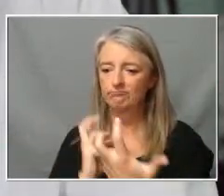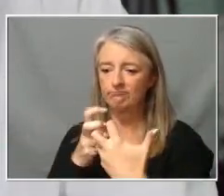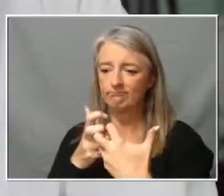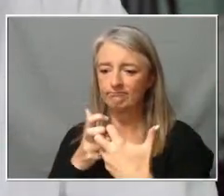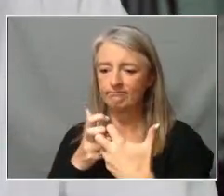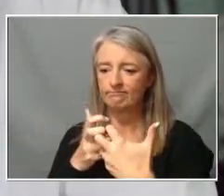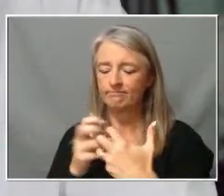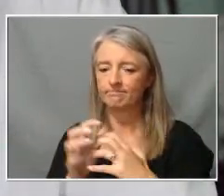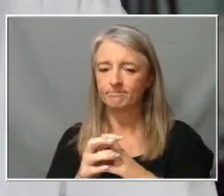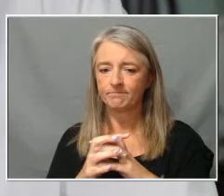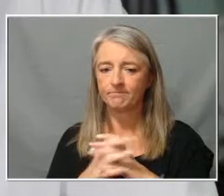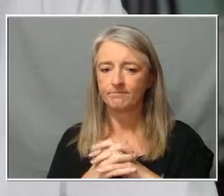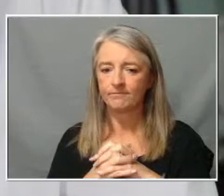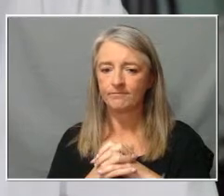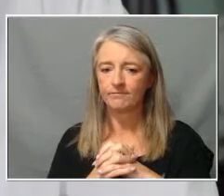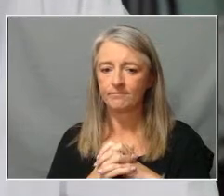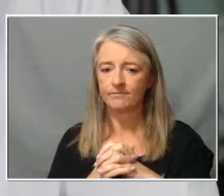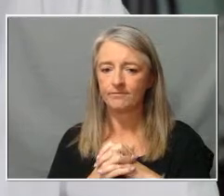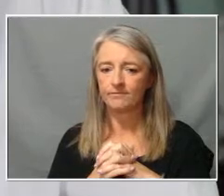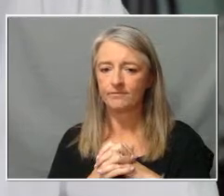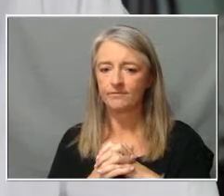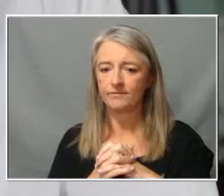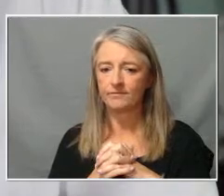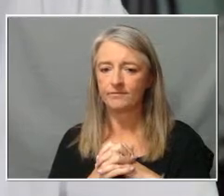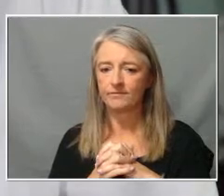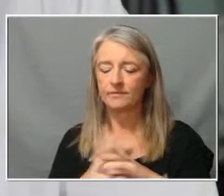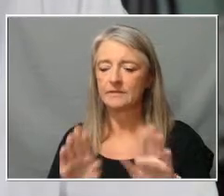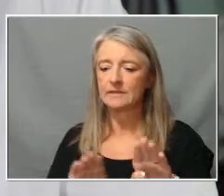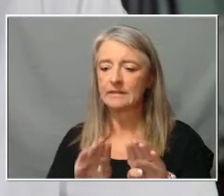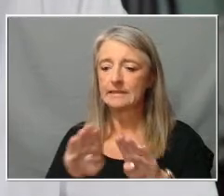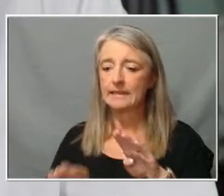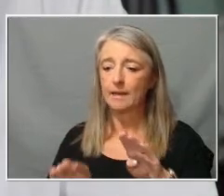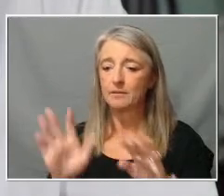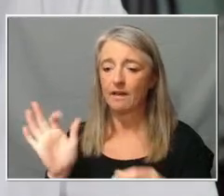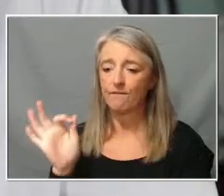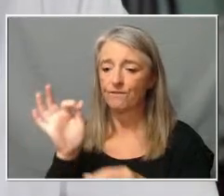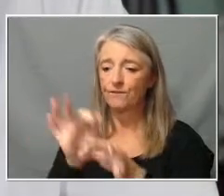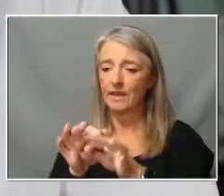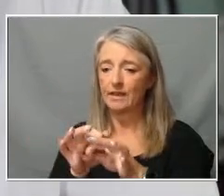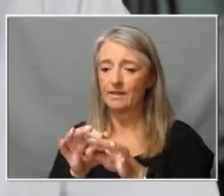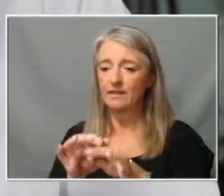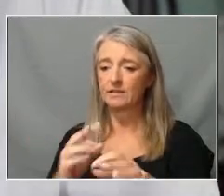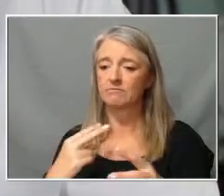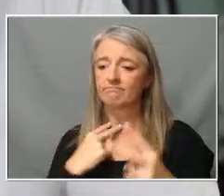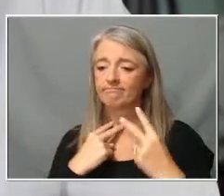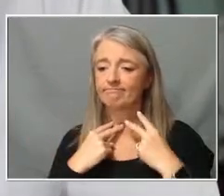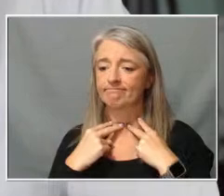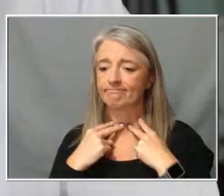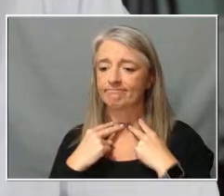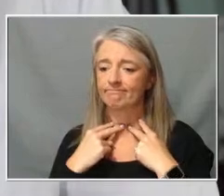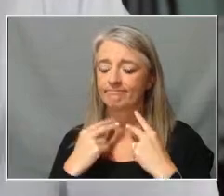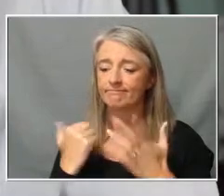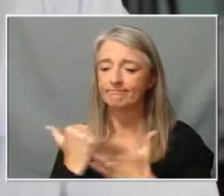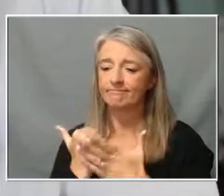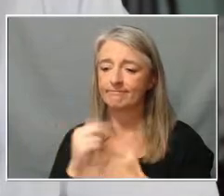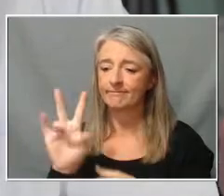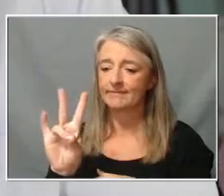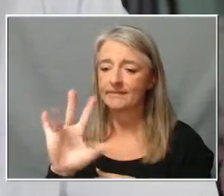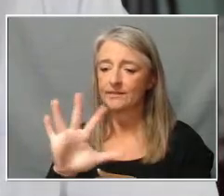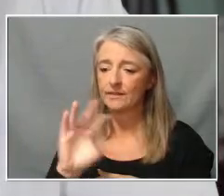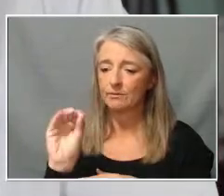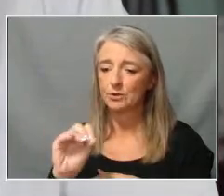So, yeah. So what Steps of Faith does is we help people that are in this catch-22, and 75% of the time, this isn't always